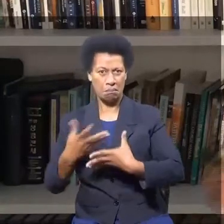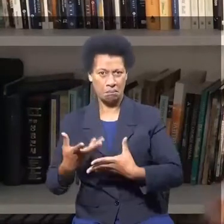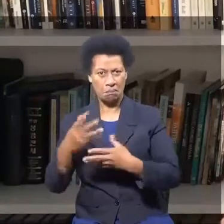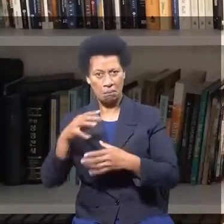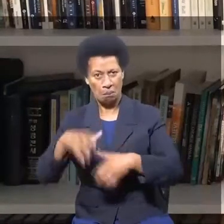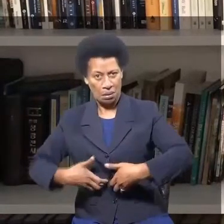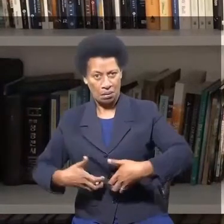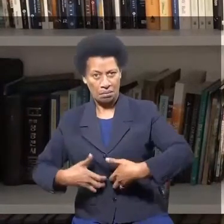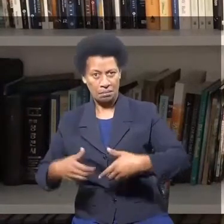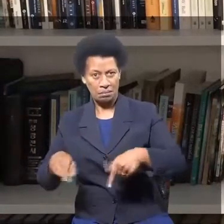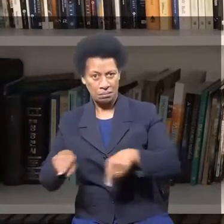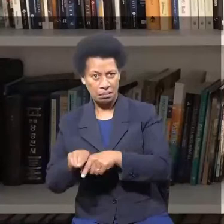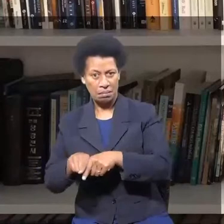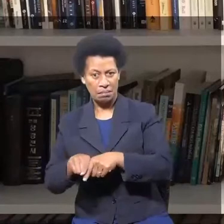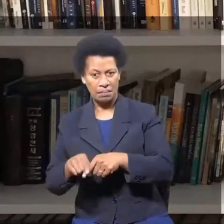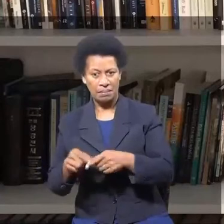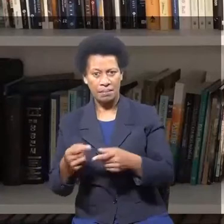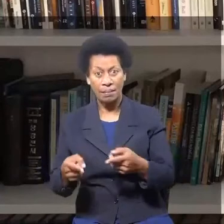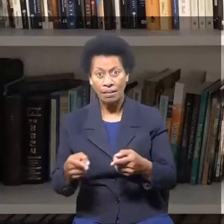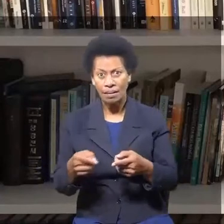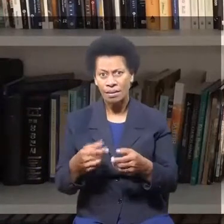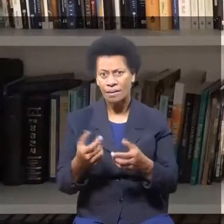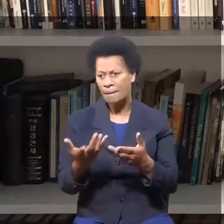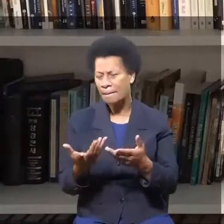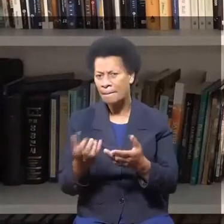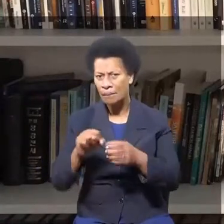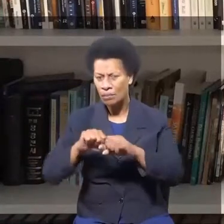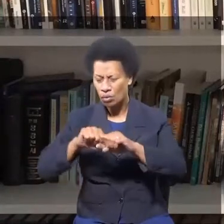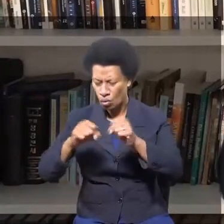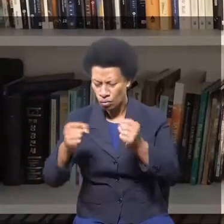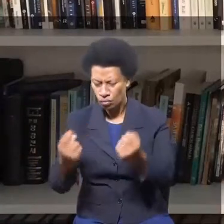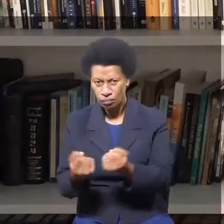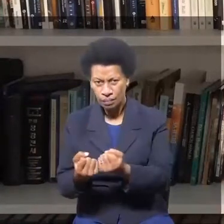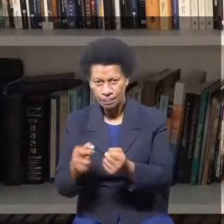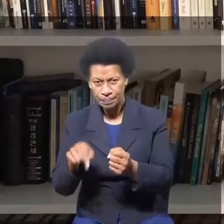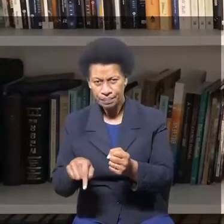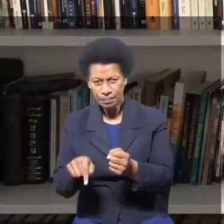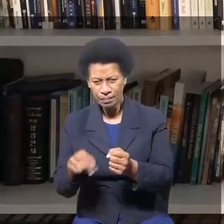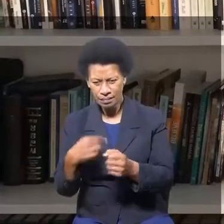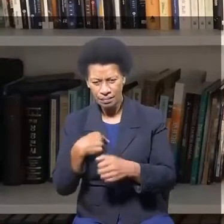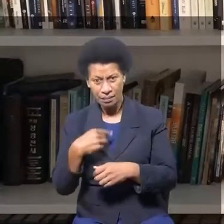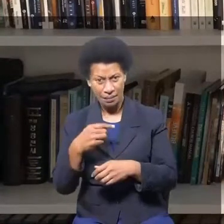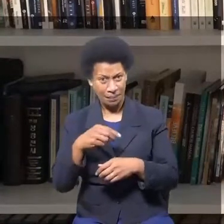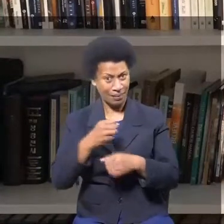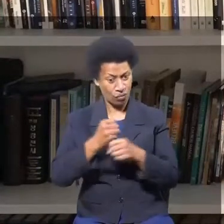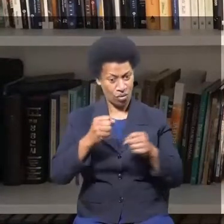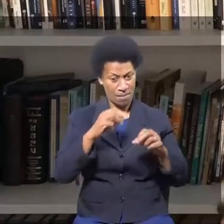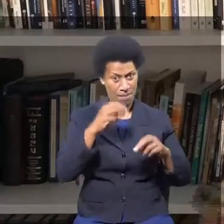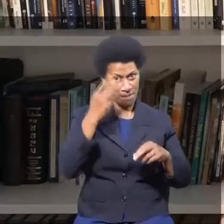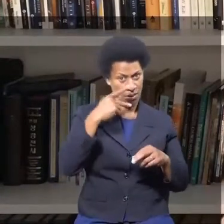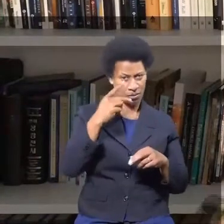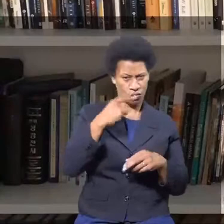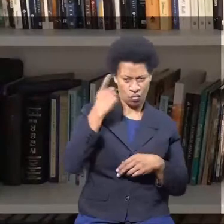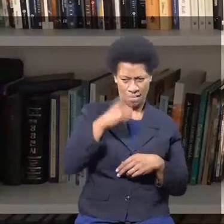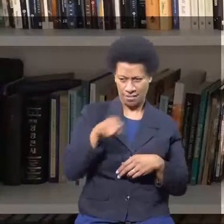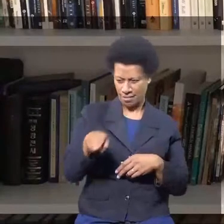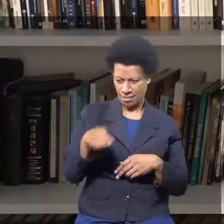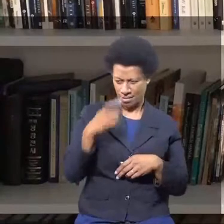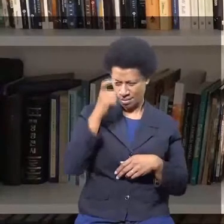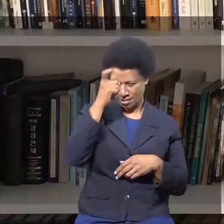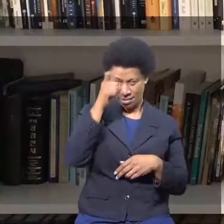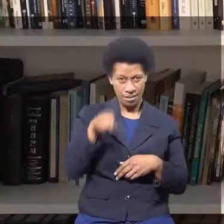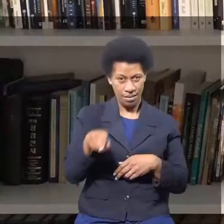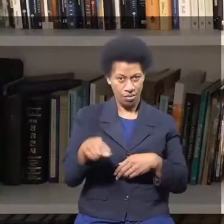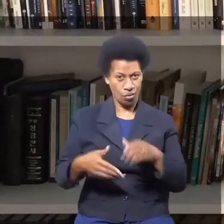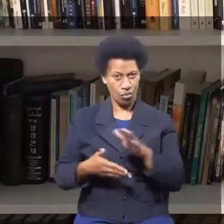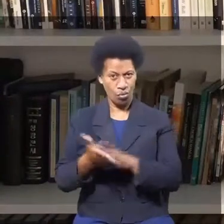or psychology. And your parents and your grandparents are a little bit worried about you because they know that when you